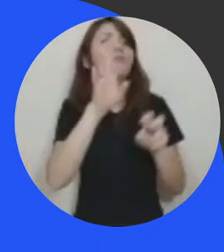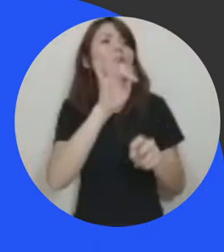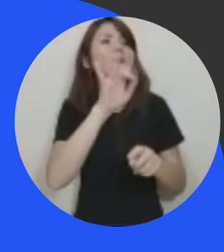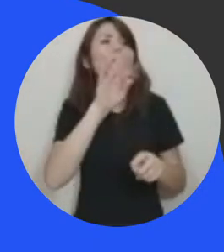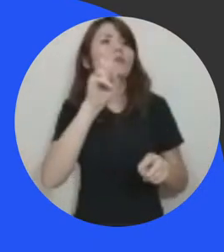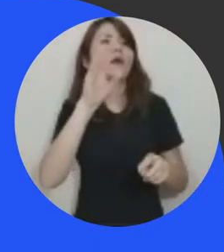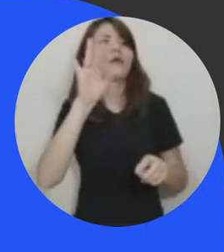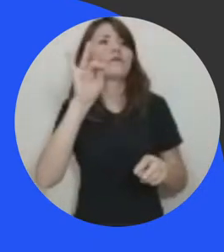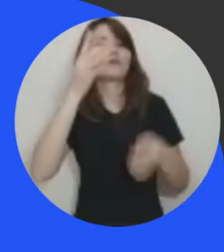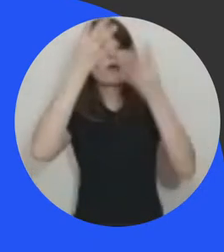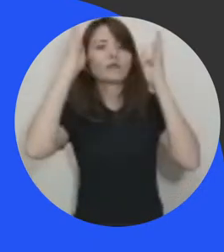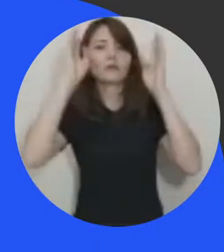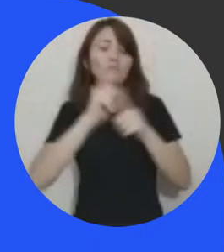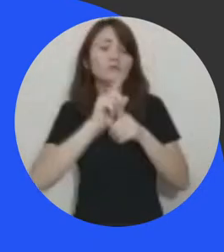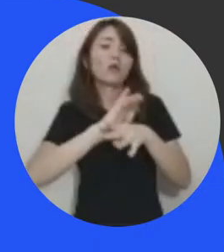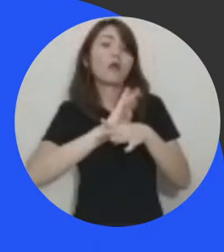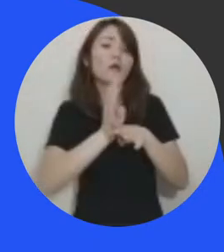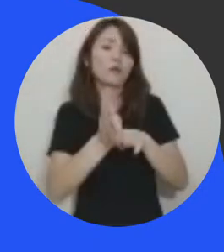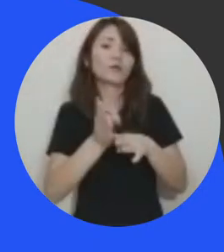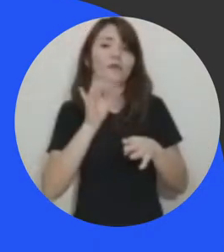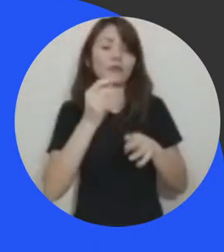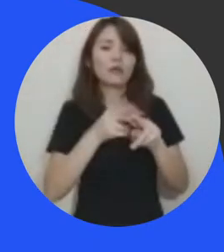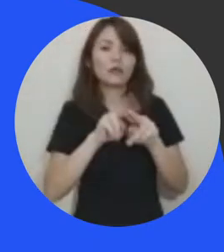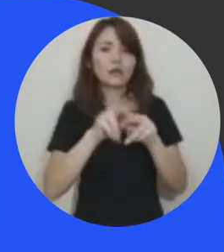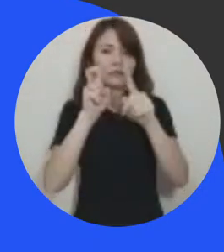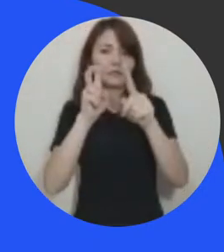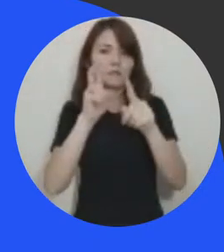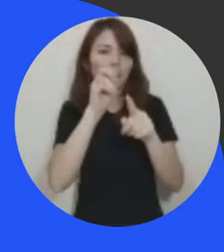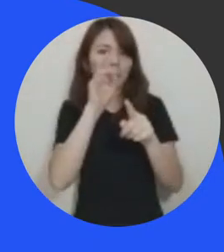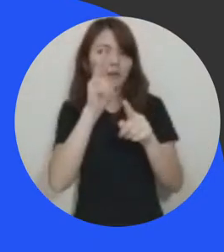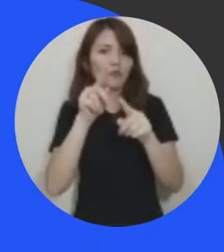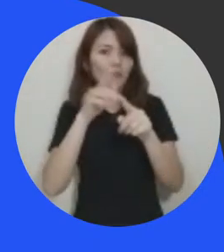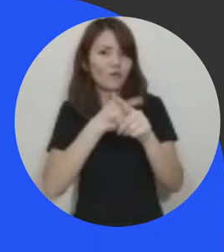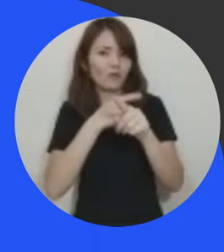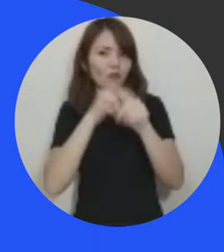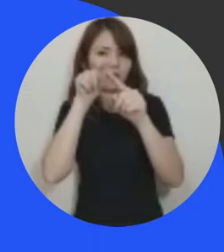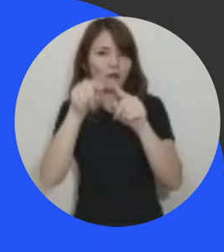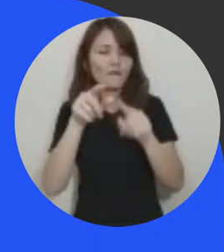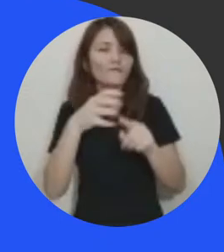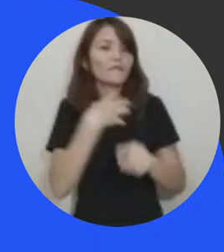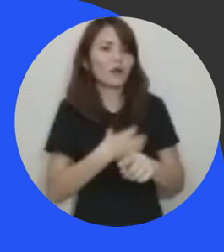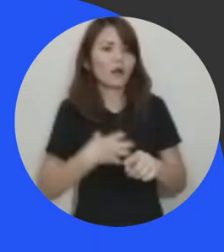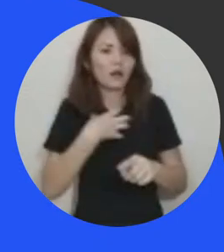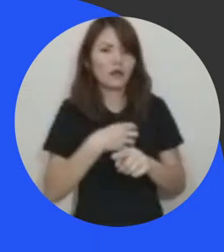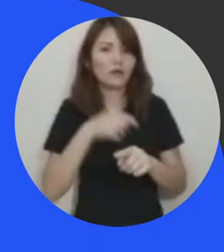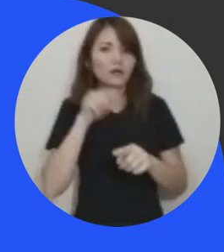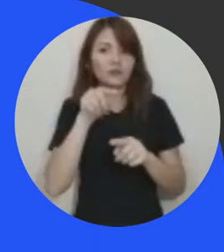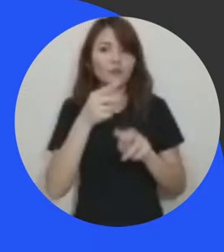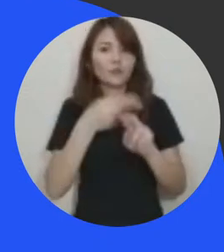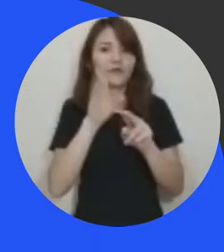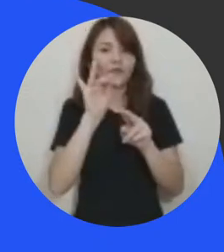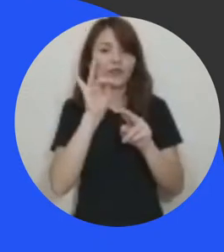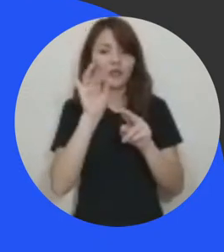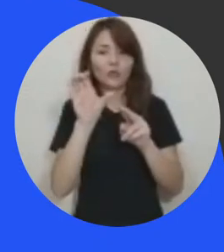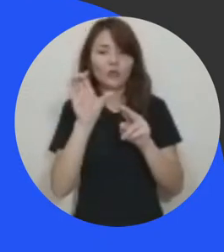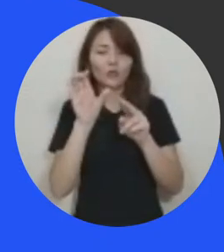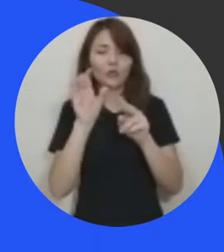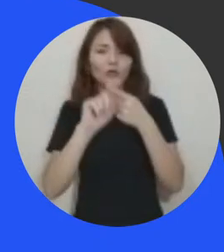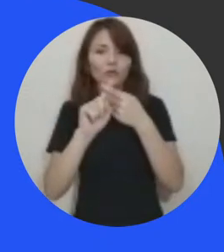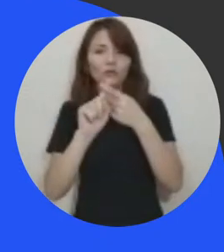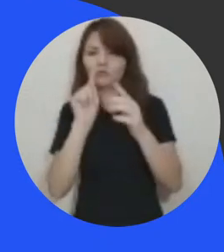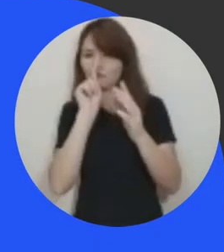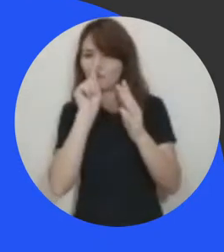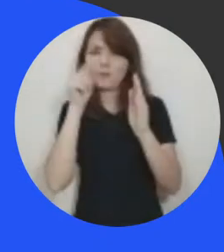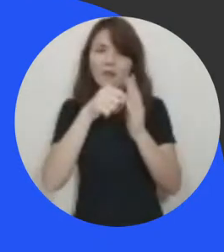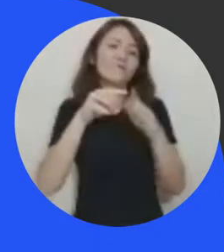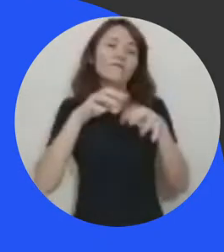protein that is really important in getting the virus into cells to cause disease. And what's